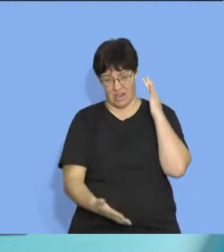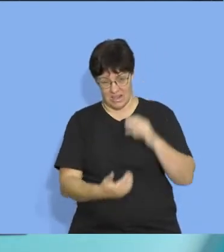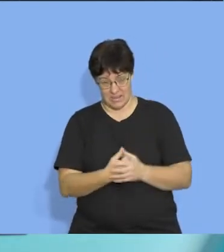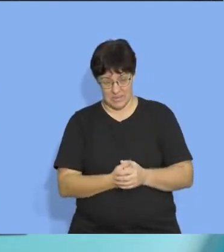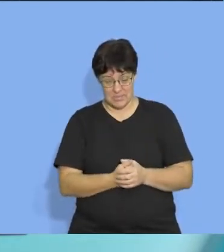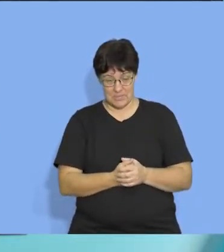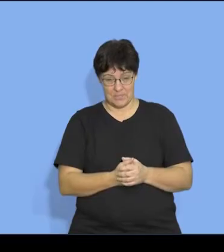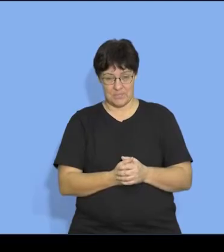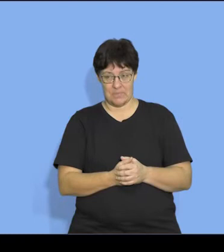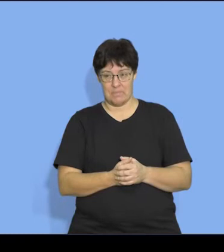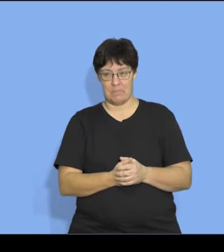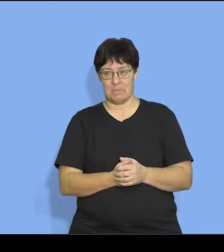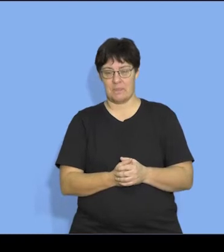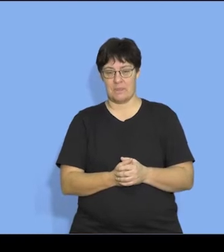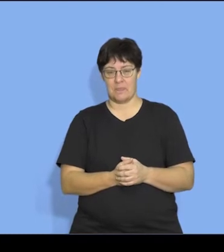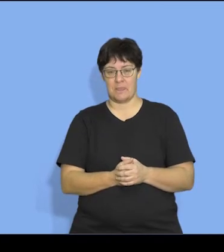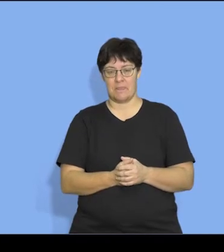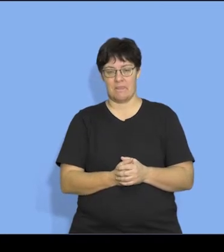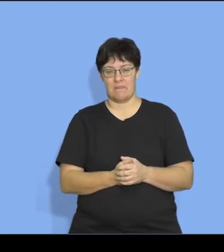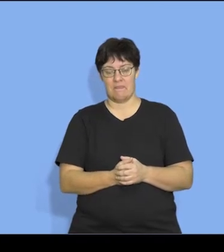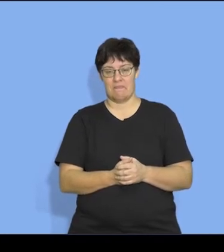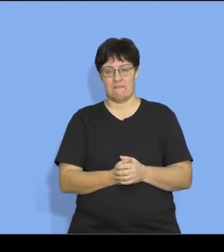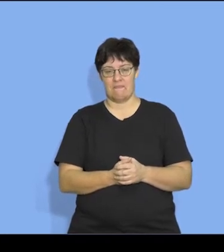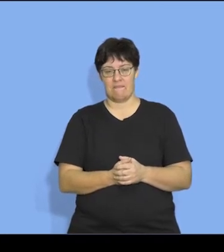of things, okay? So,